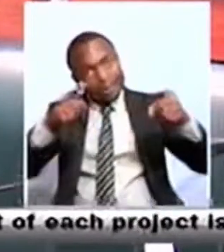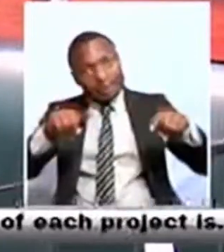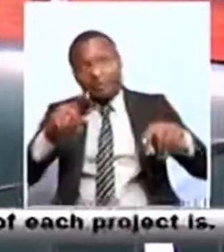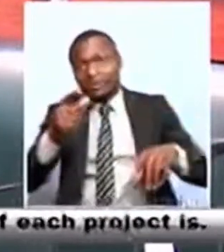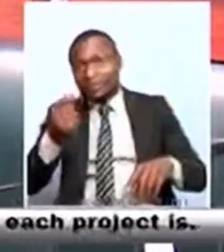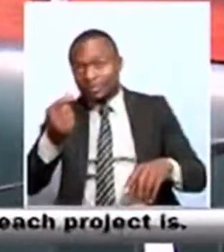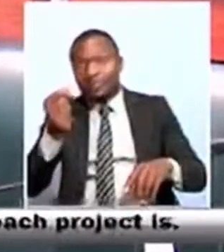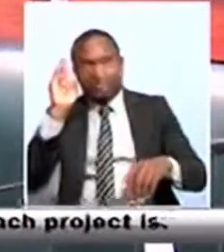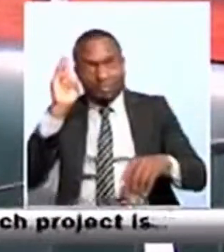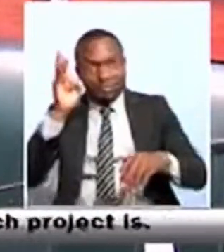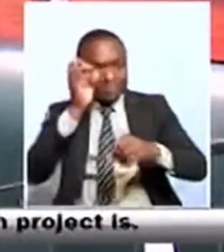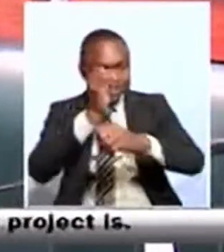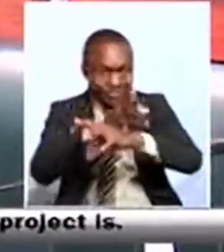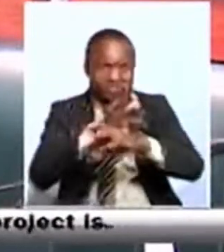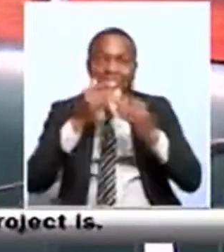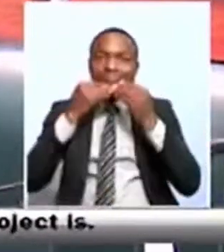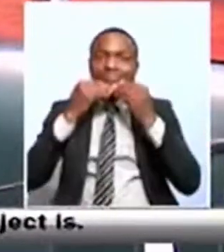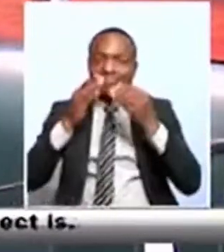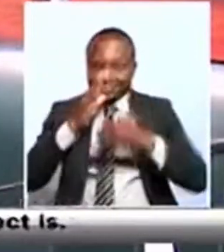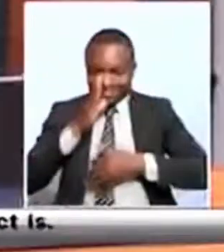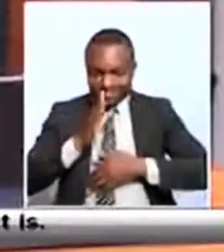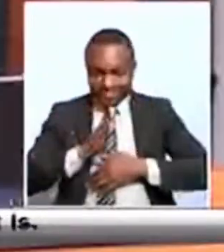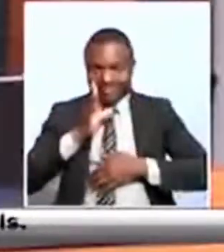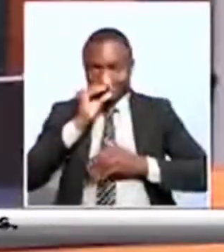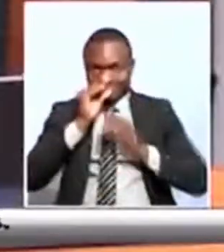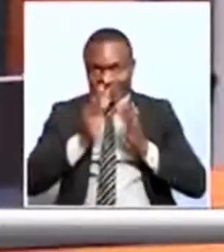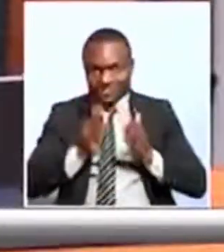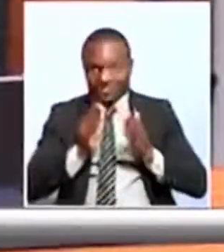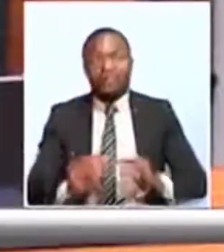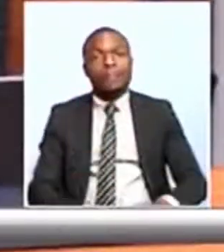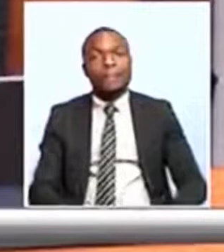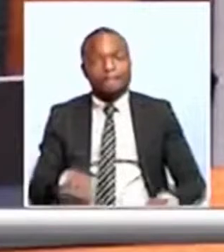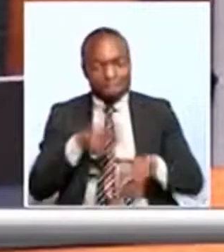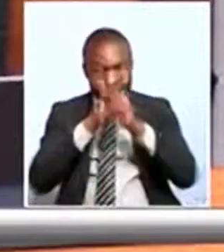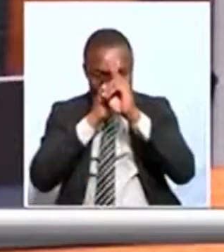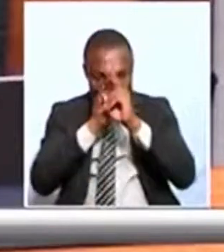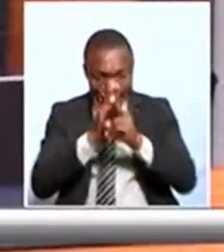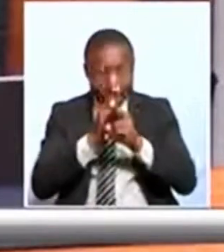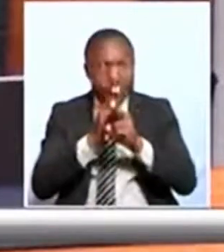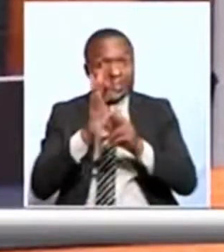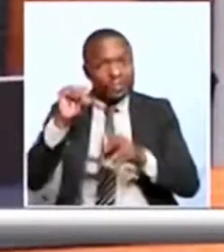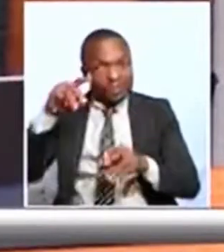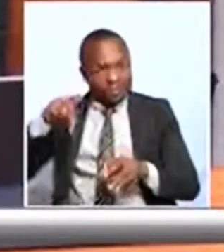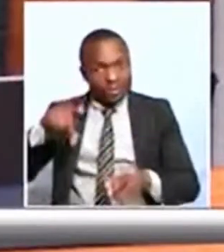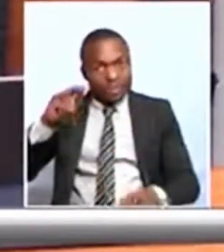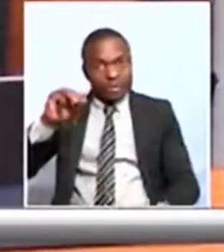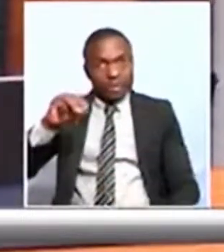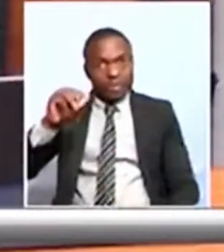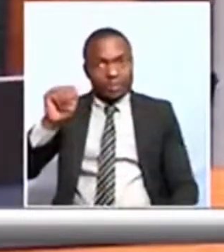will be available. Thank you, Madam Speaker. The Honorable Member for Magoye.